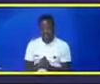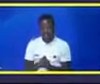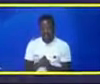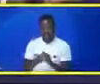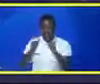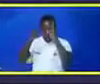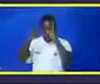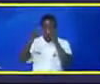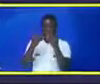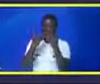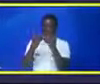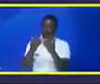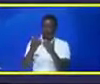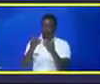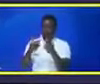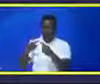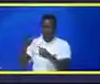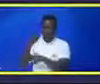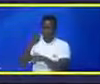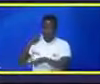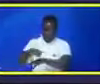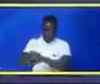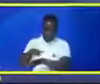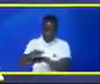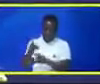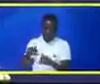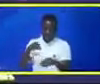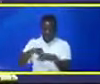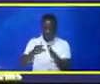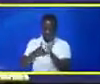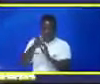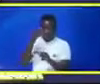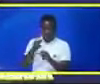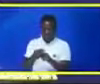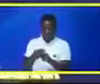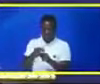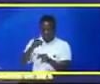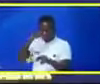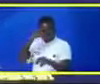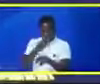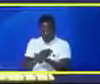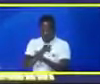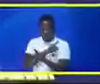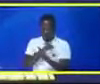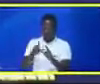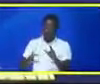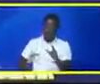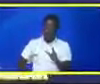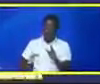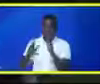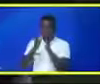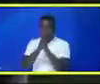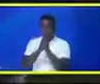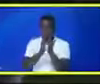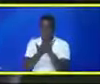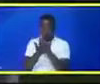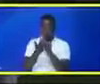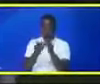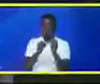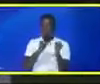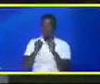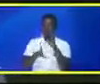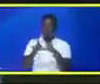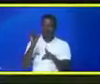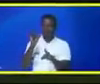Father, we thank you for tonight. In the name of Jesus, the Son of the living God, I pray by the power of the Holy